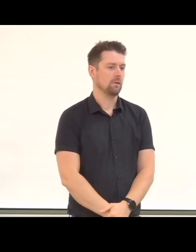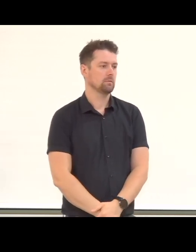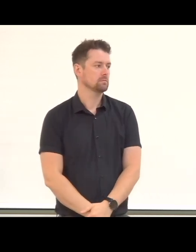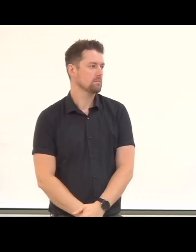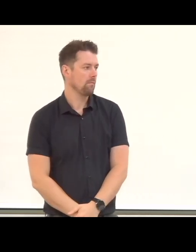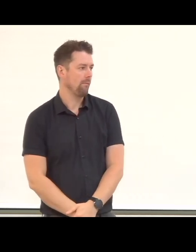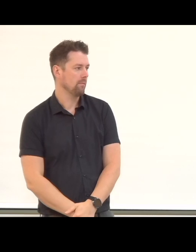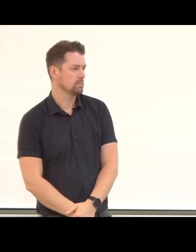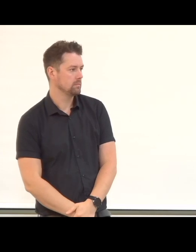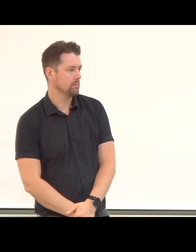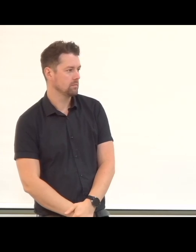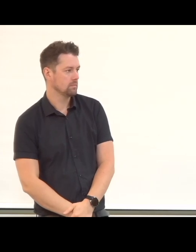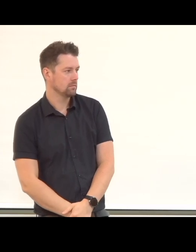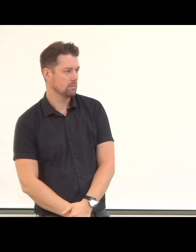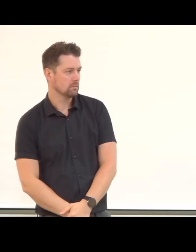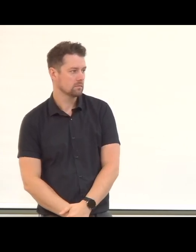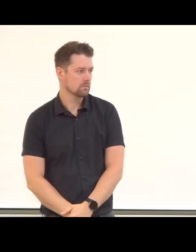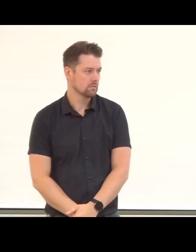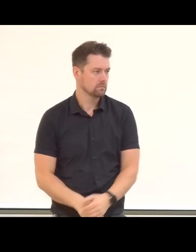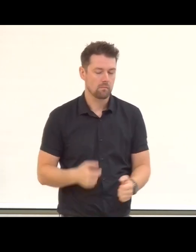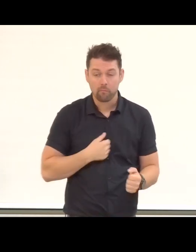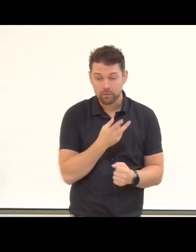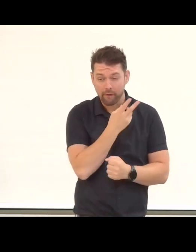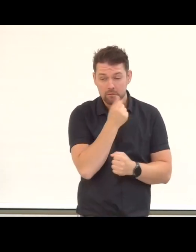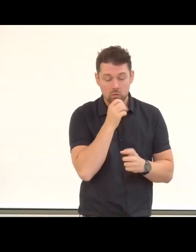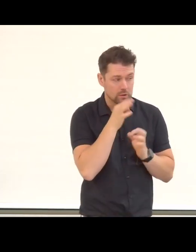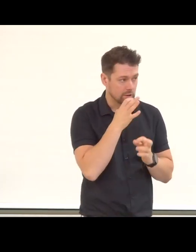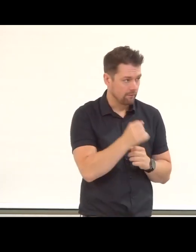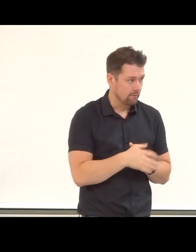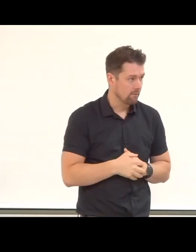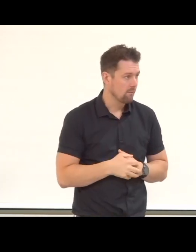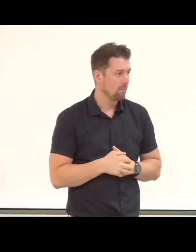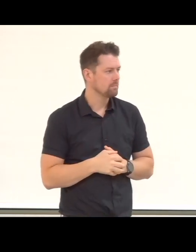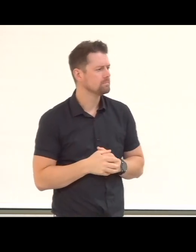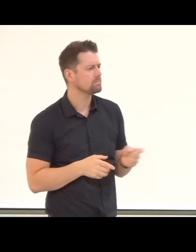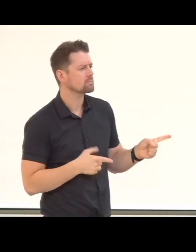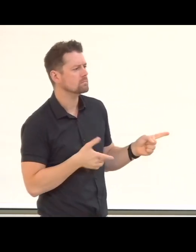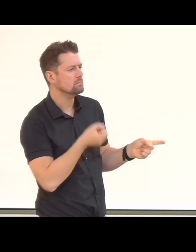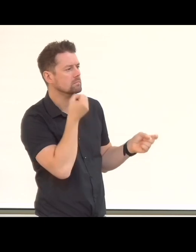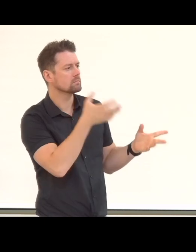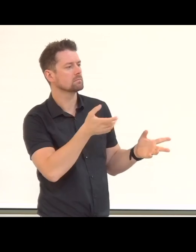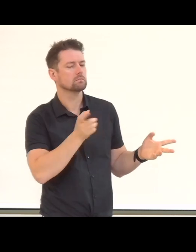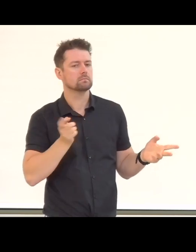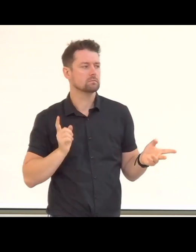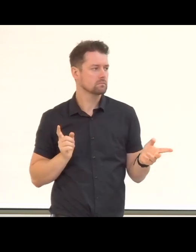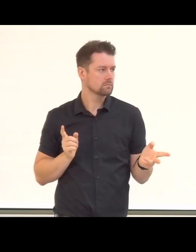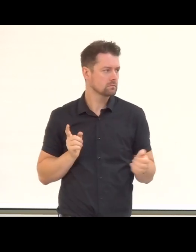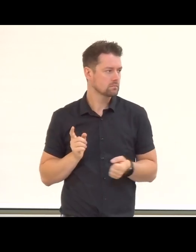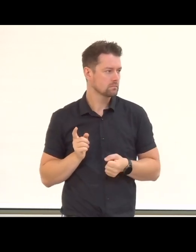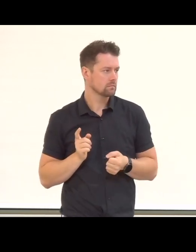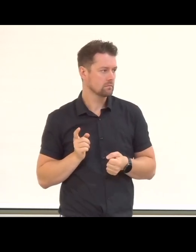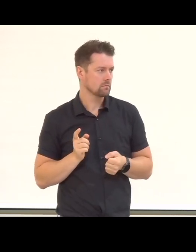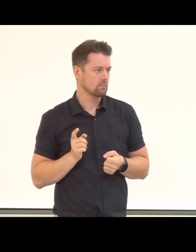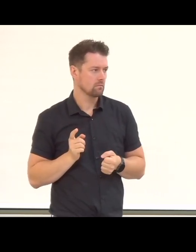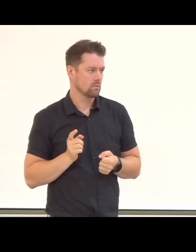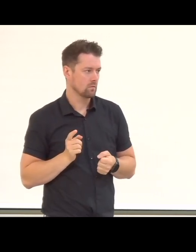I didn't blow the time. Yeah, I have a few questions. Like, you mentioned that you